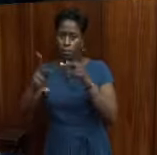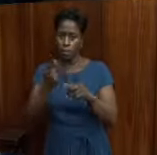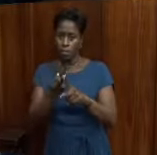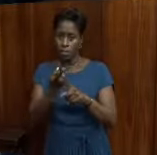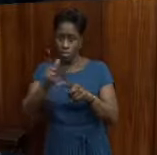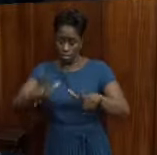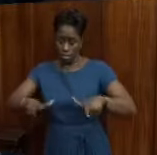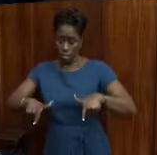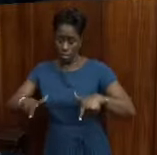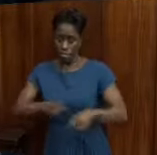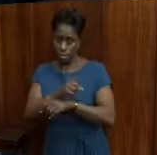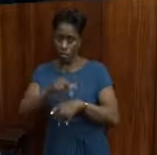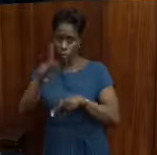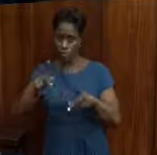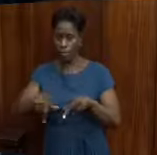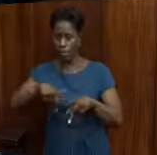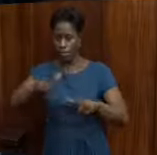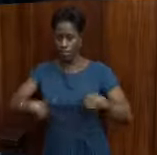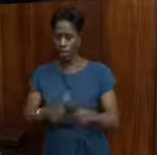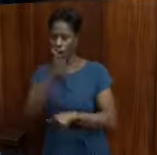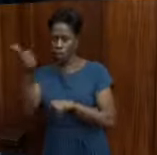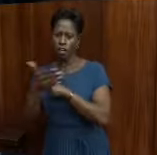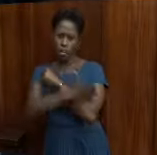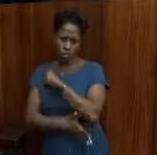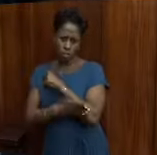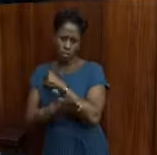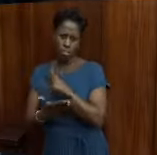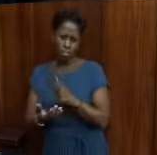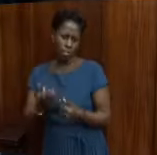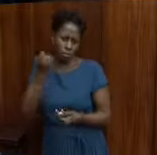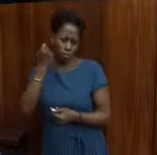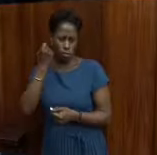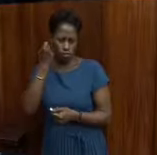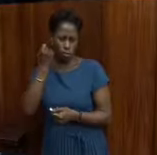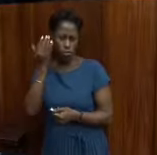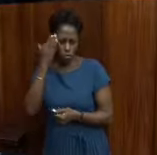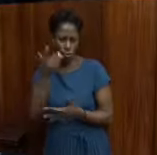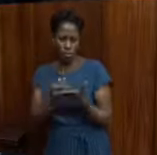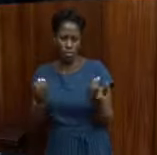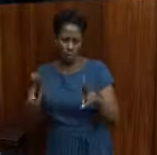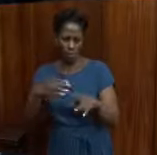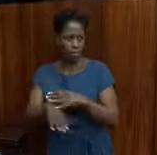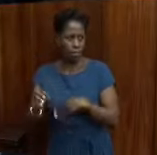instruments. Mr. Speaker, such is the power of the human spirit that the action of